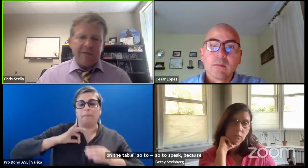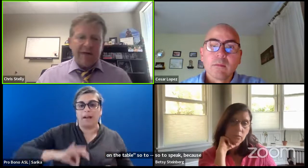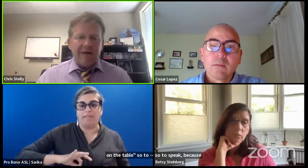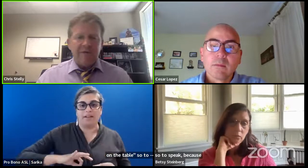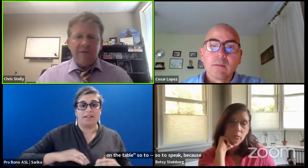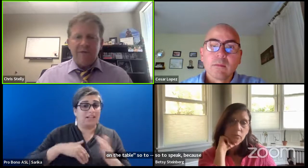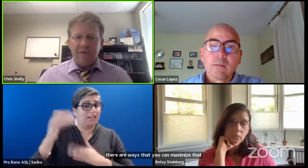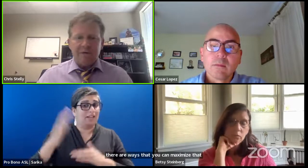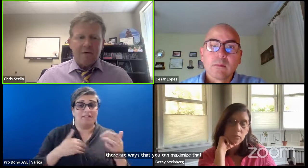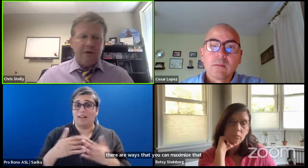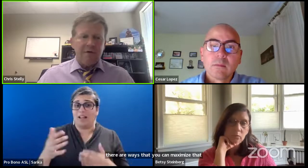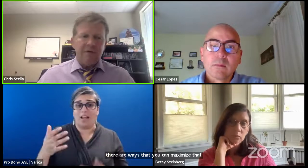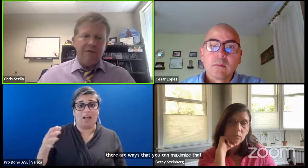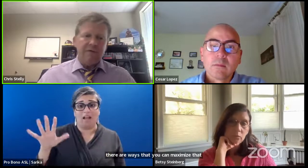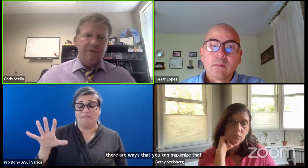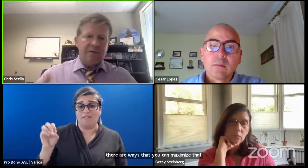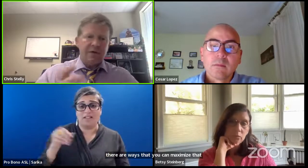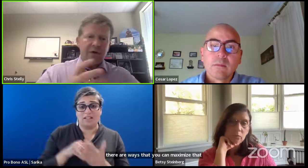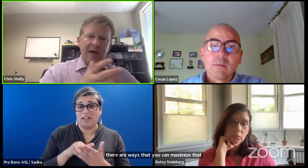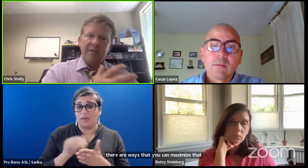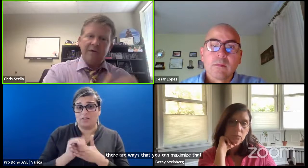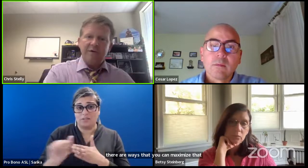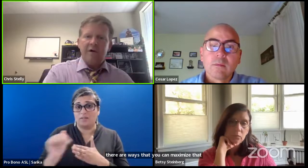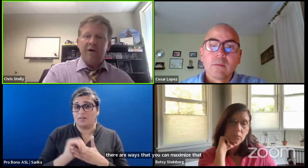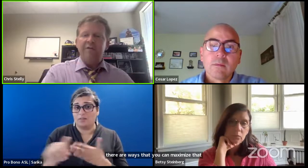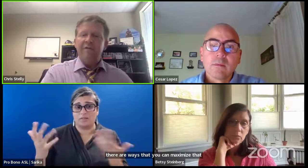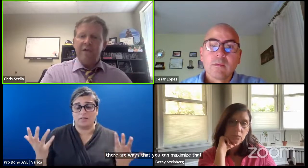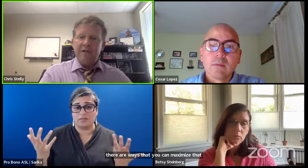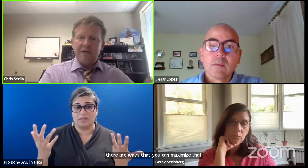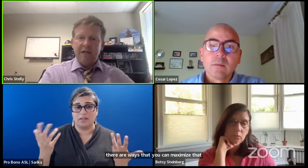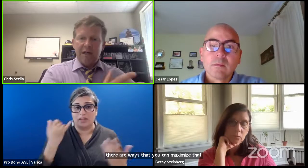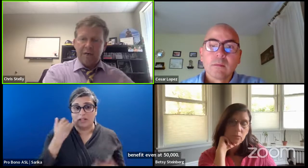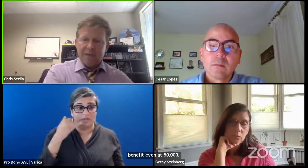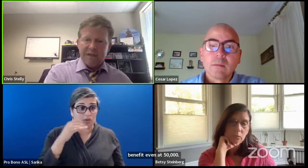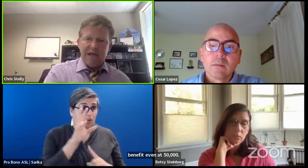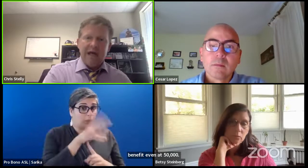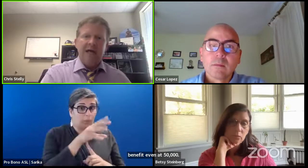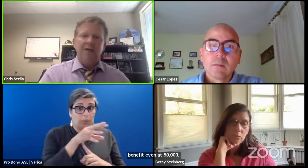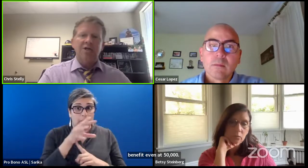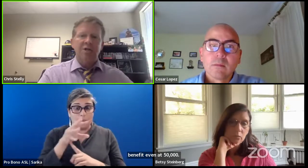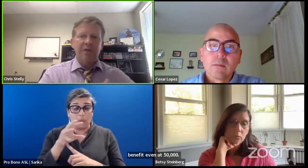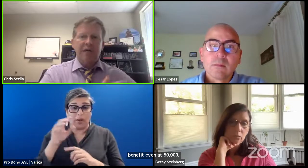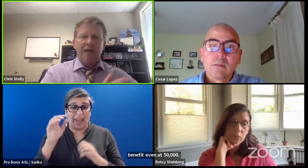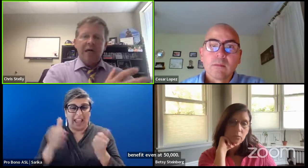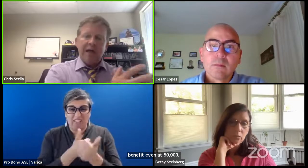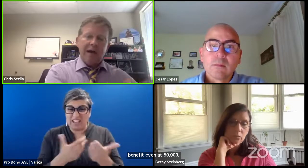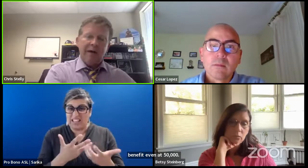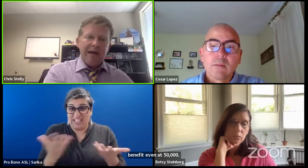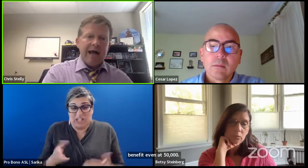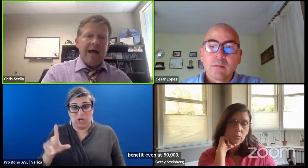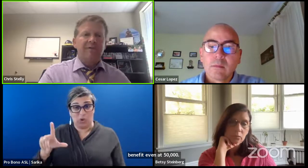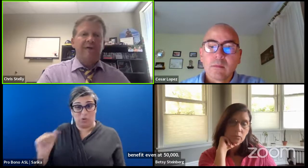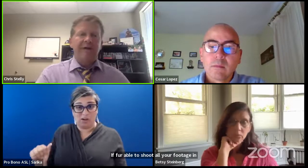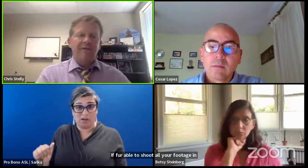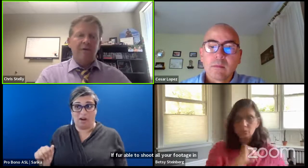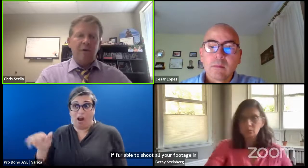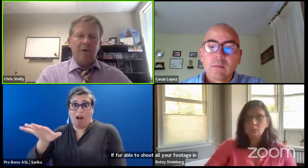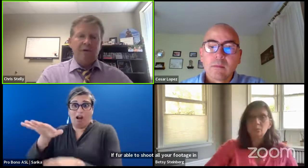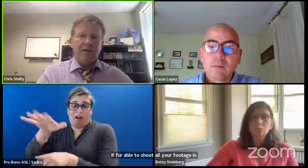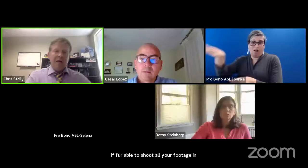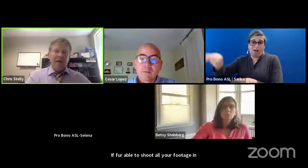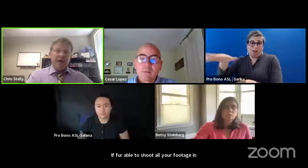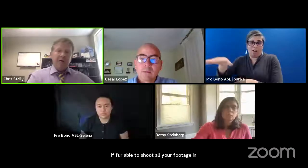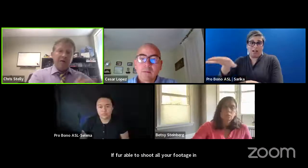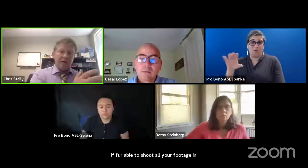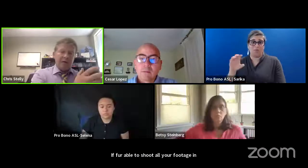at $50,000. If you're. You know. If you are able. To shoot all your footage. In Louisiana. And shoot it. In an area. Outside of New